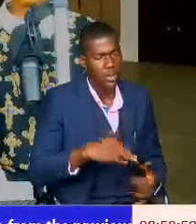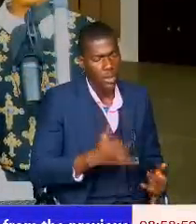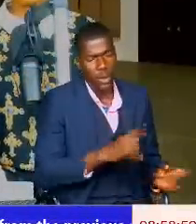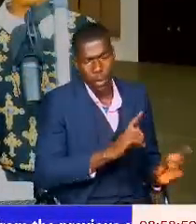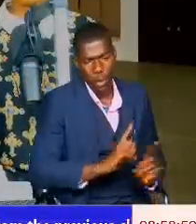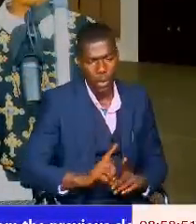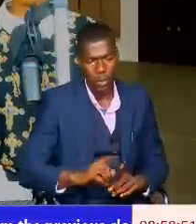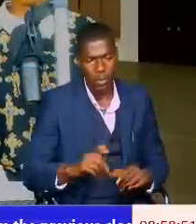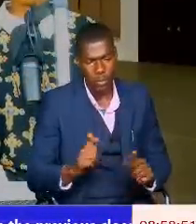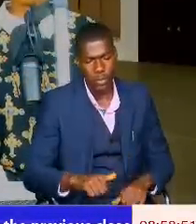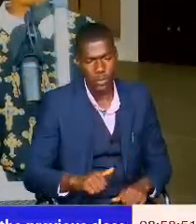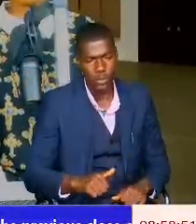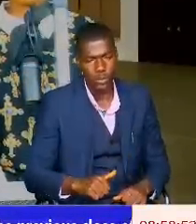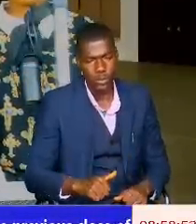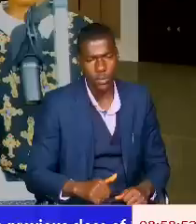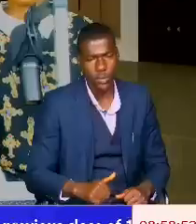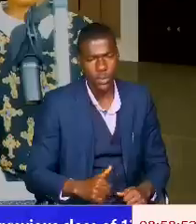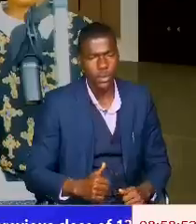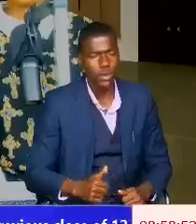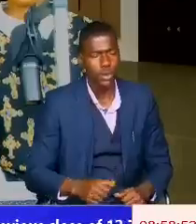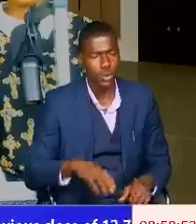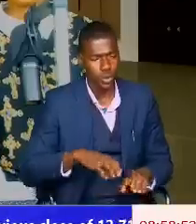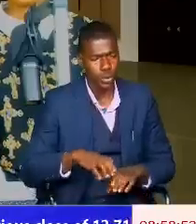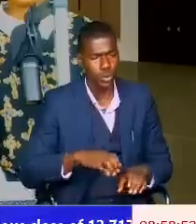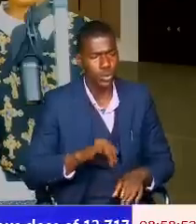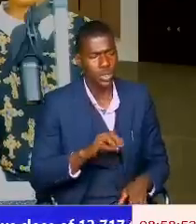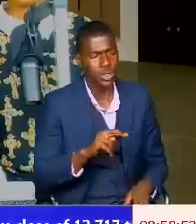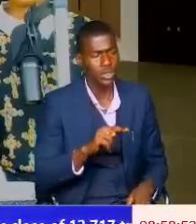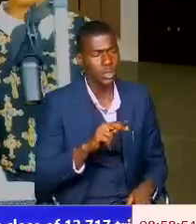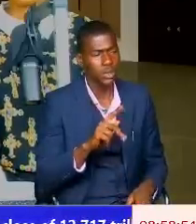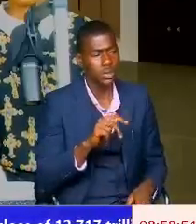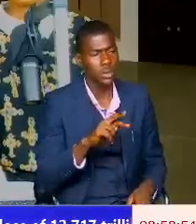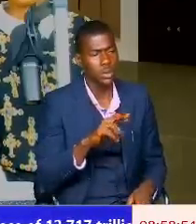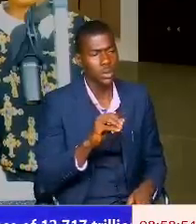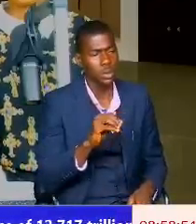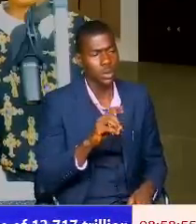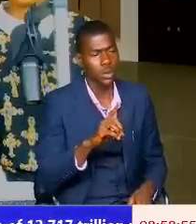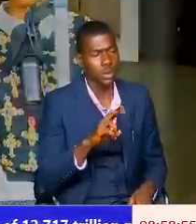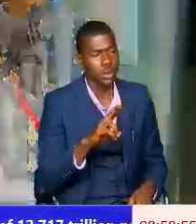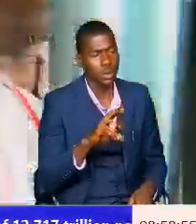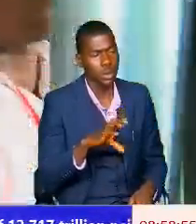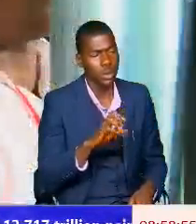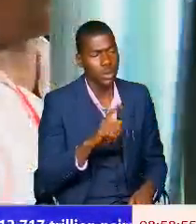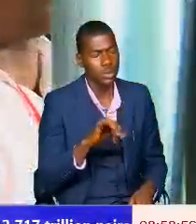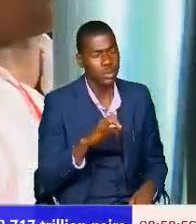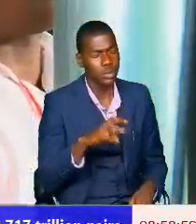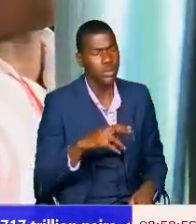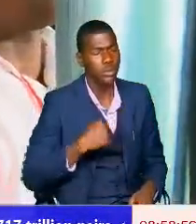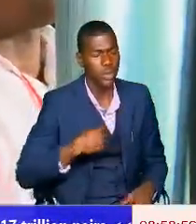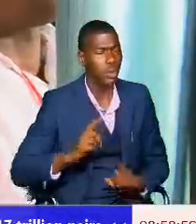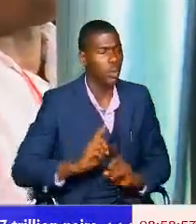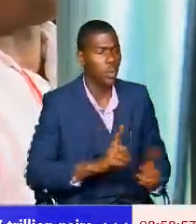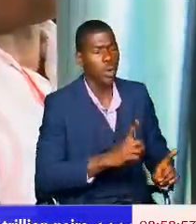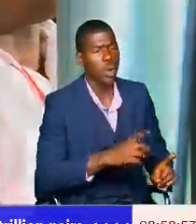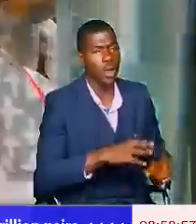introduction. So they took me to their home at Shagam. So since then,